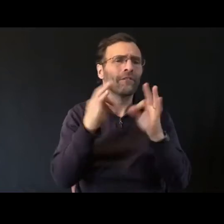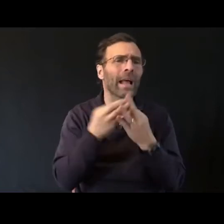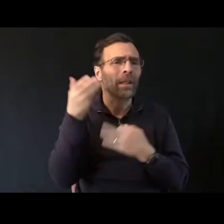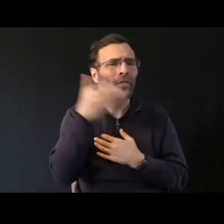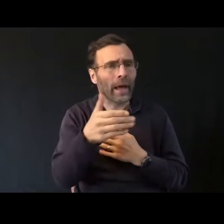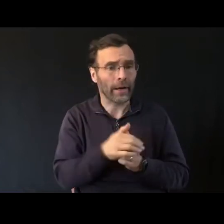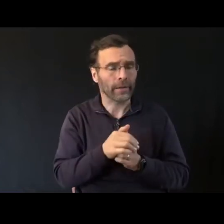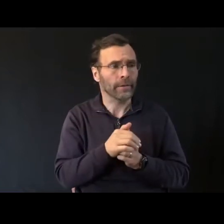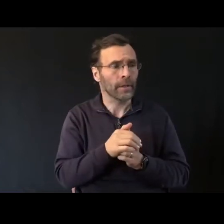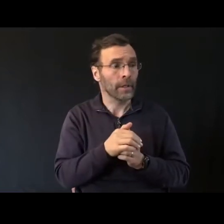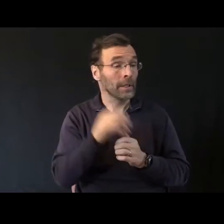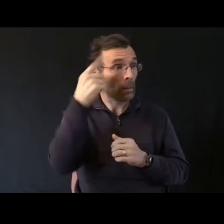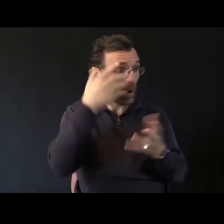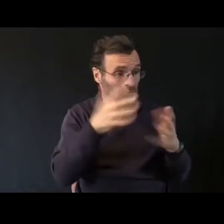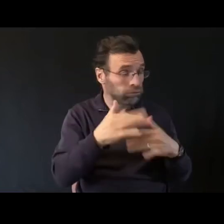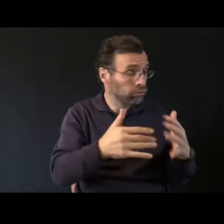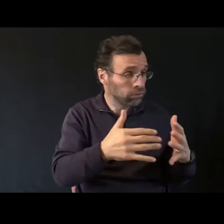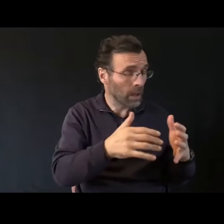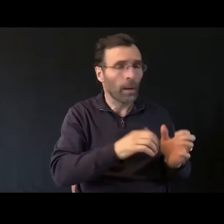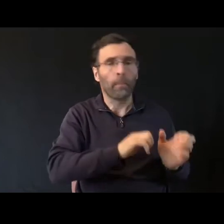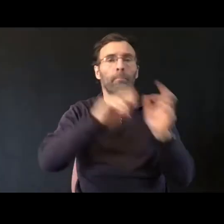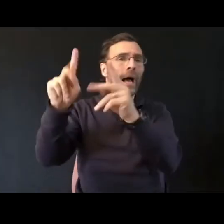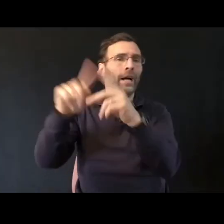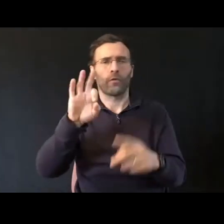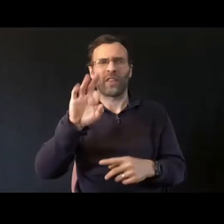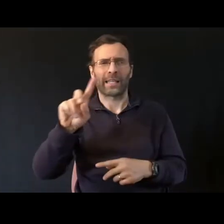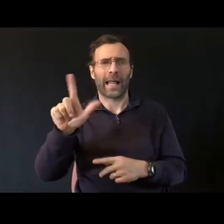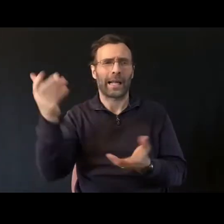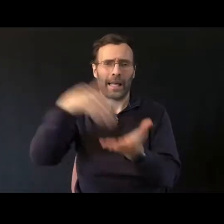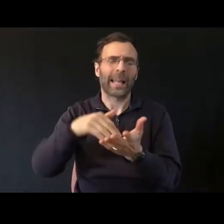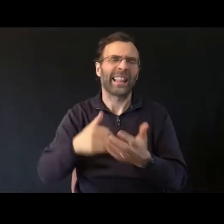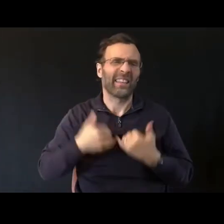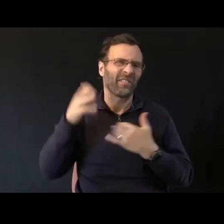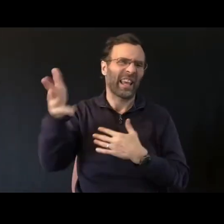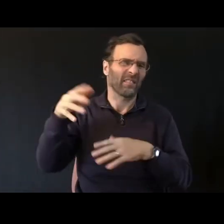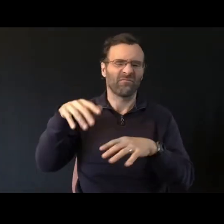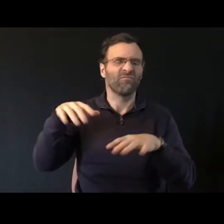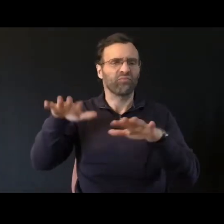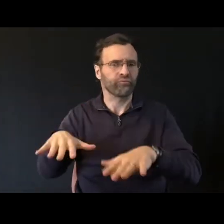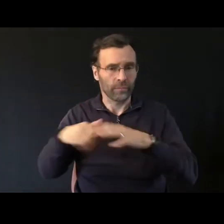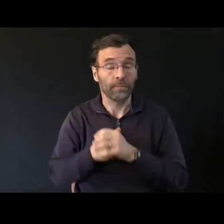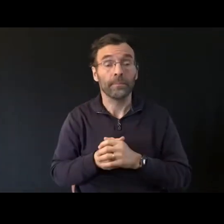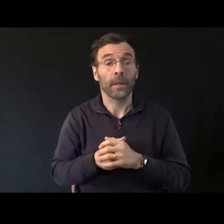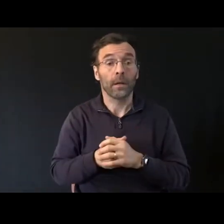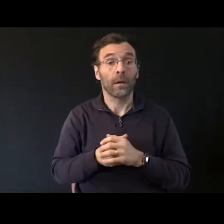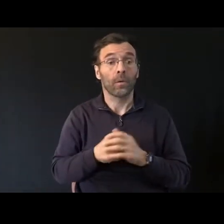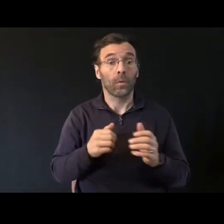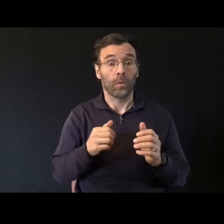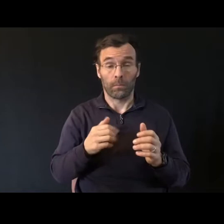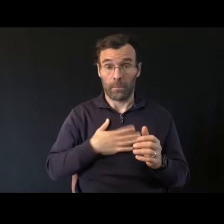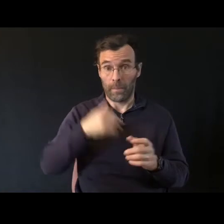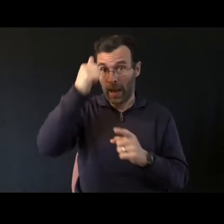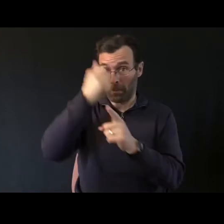moved back to the reservation where I live now. Okay, with my brother, it